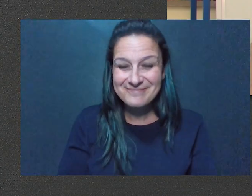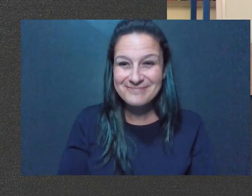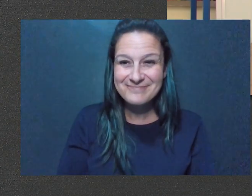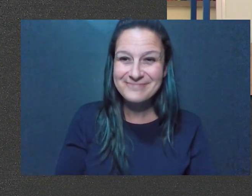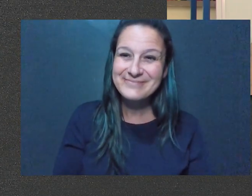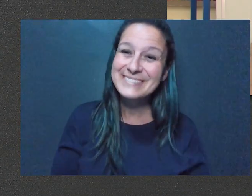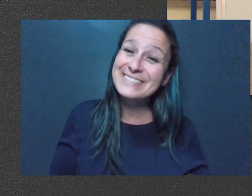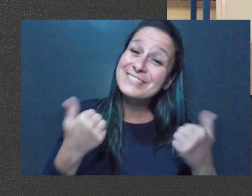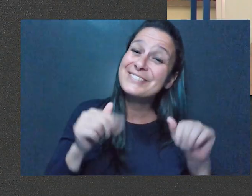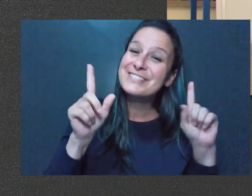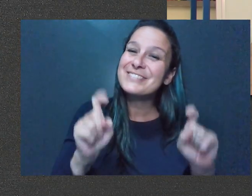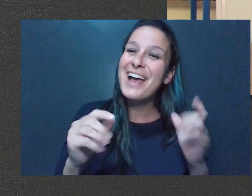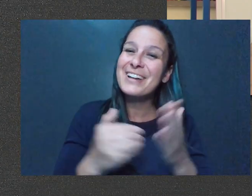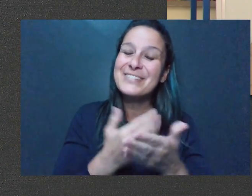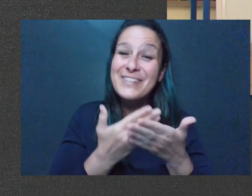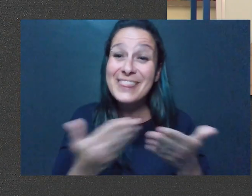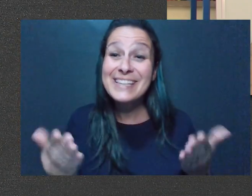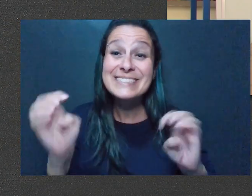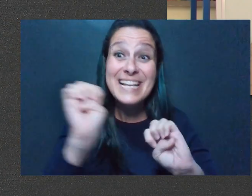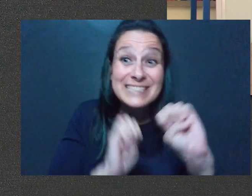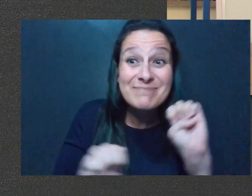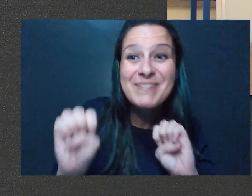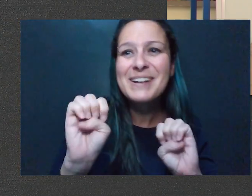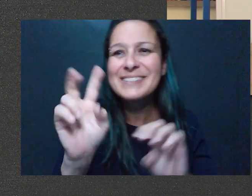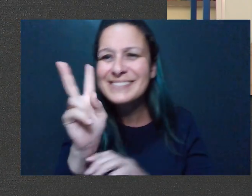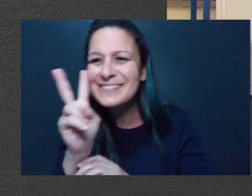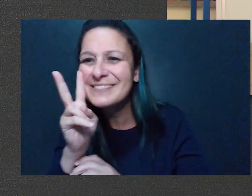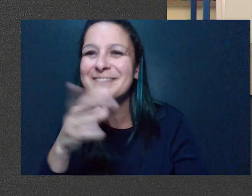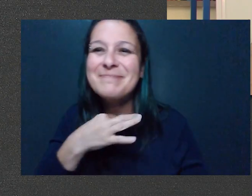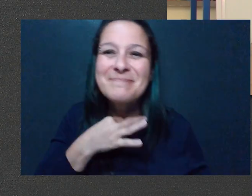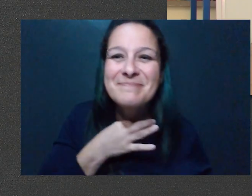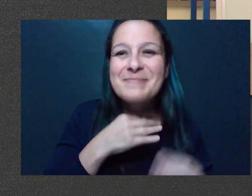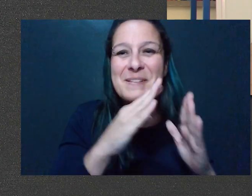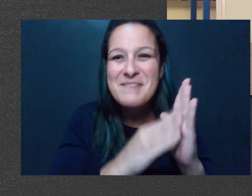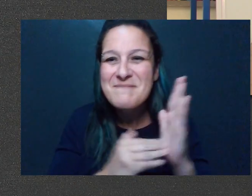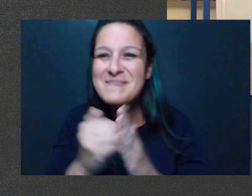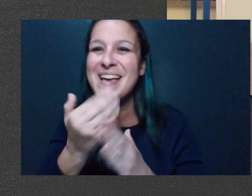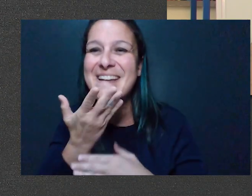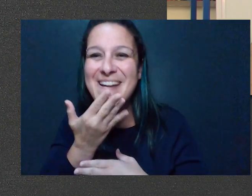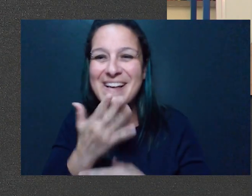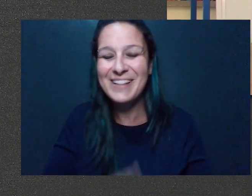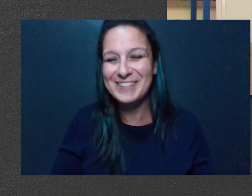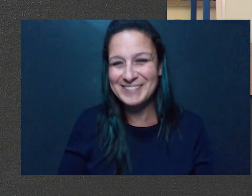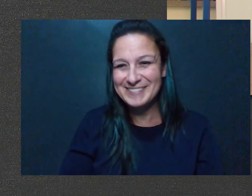try new things, experiment with colors and with paints.